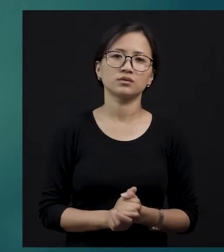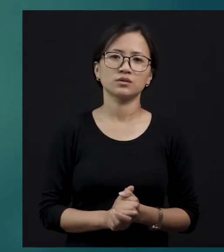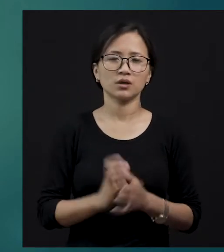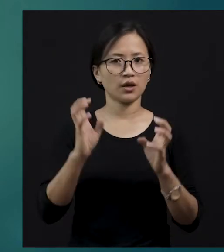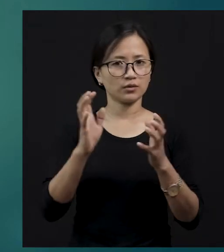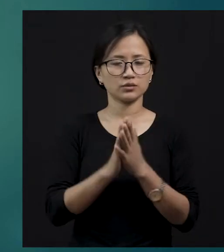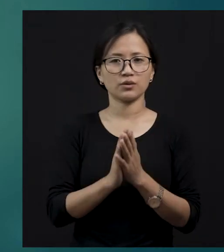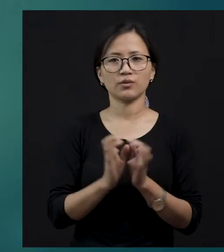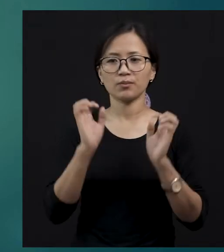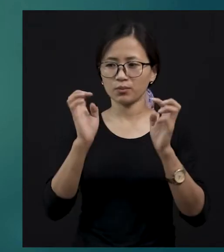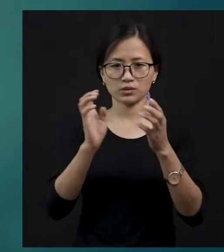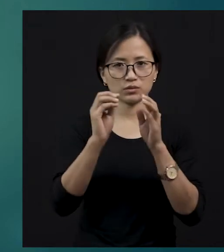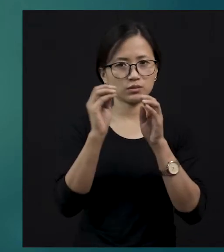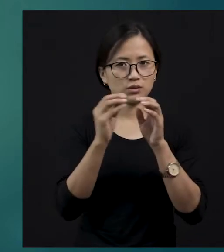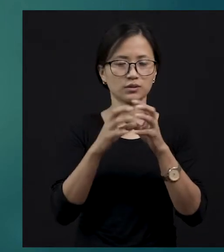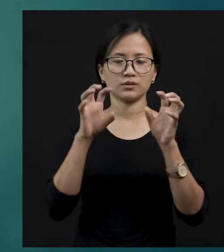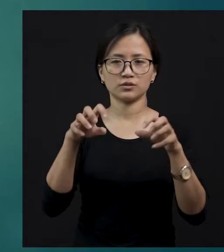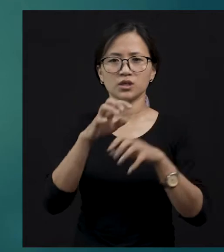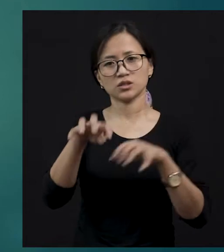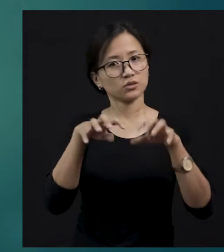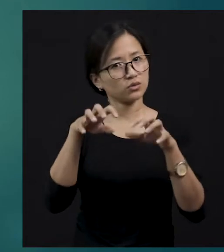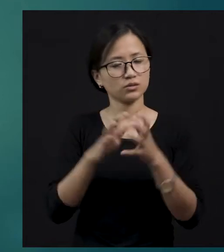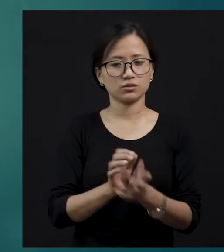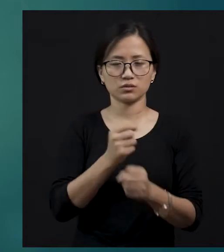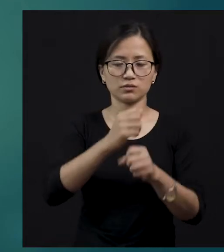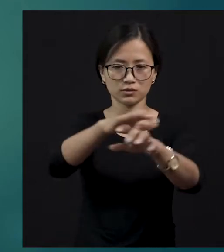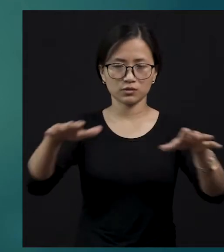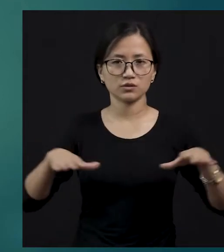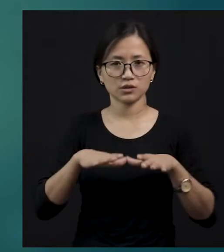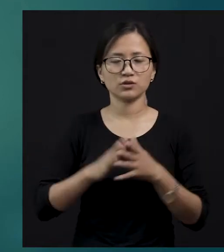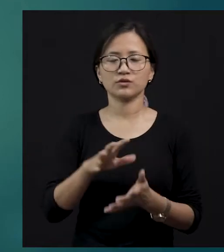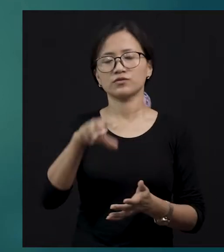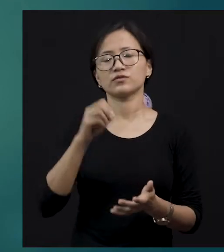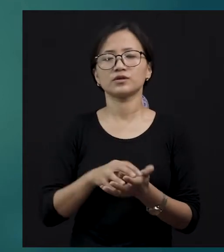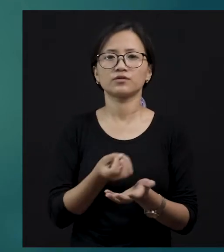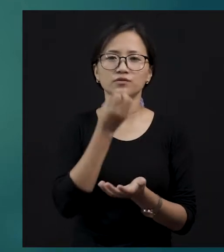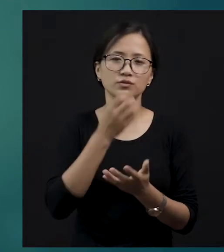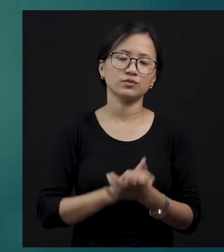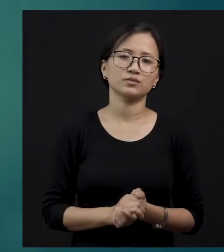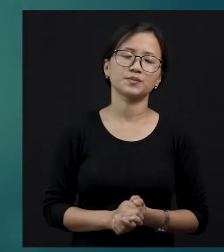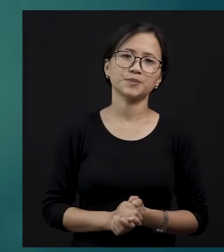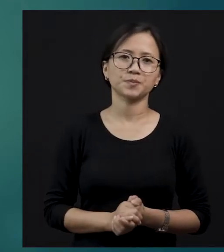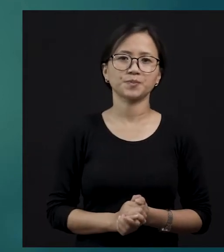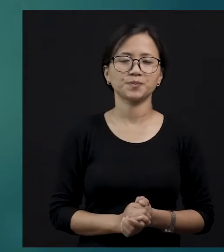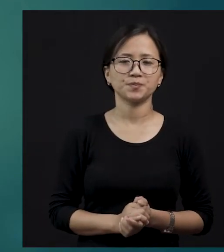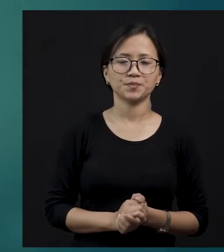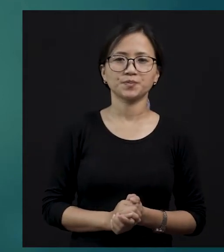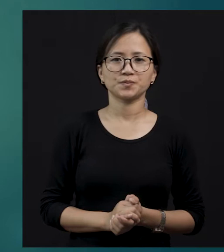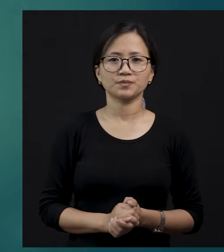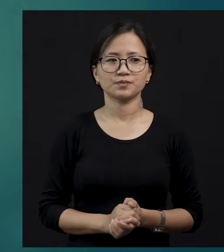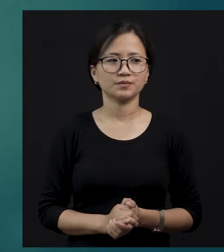as paws and not hands, right? And then they will start scratching on the ground to find the food with their claws. That's what we have